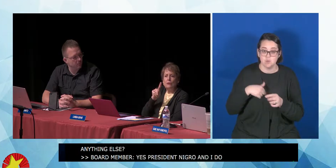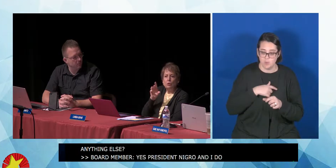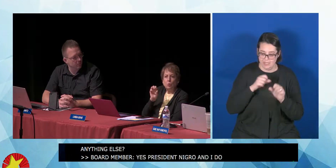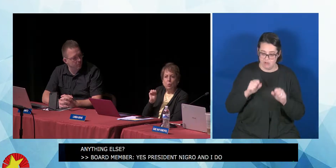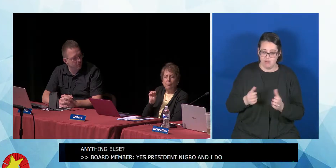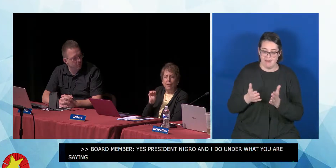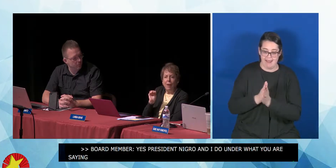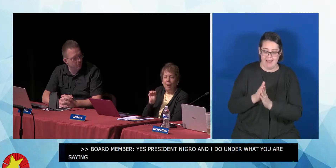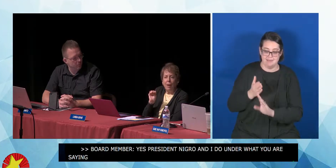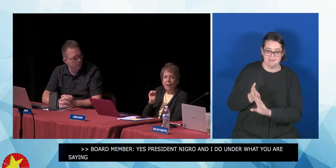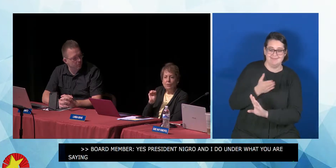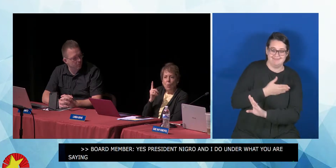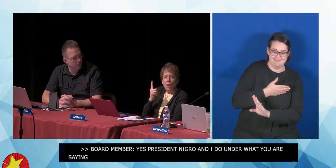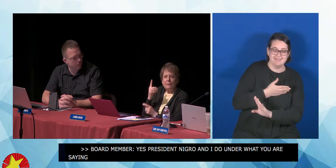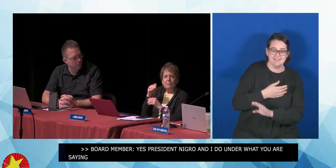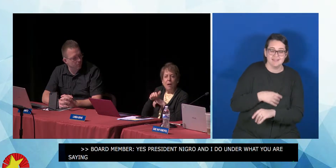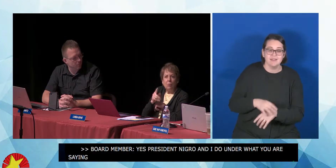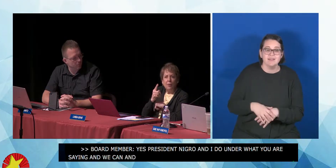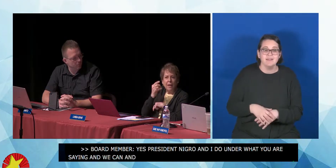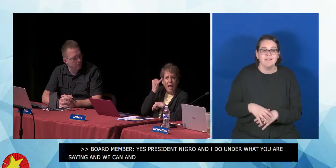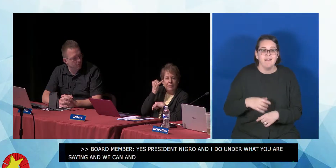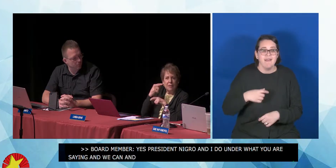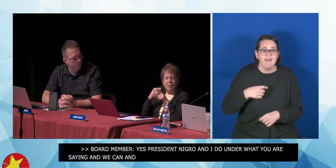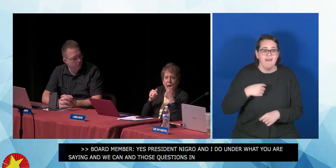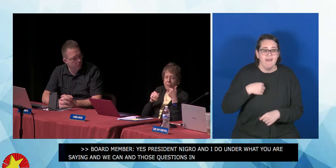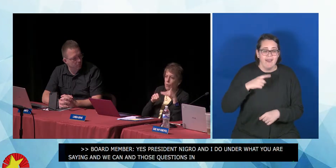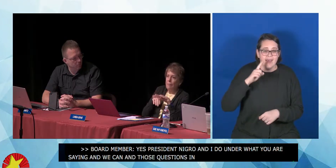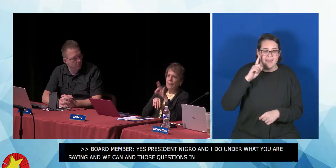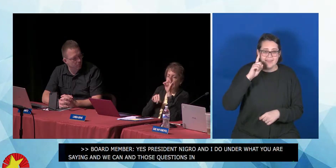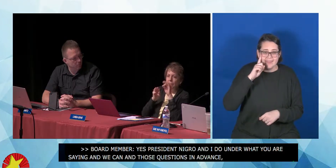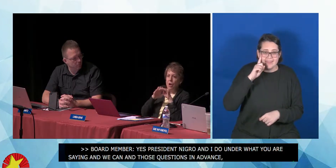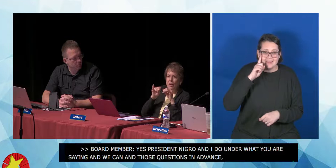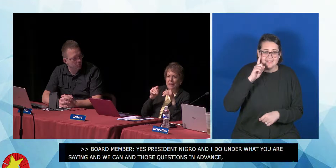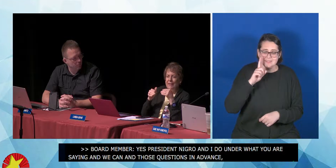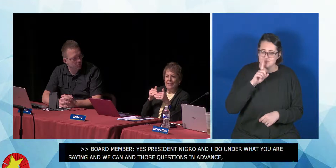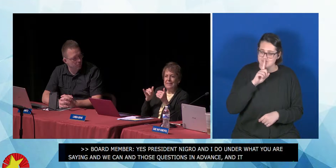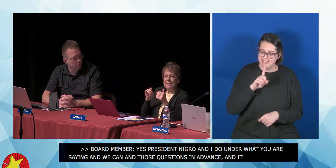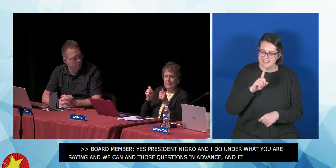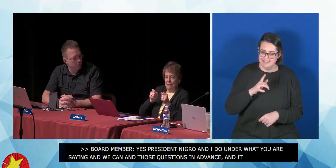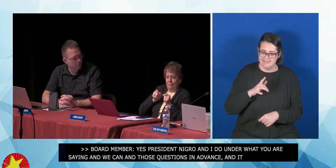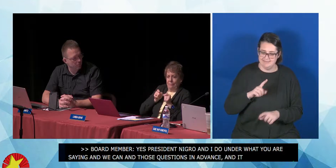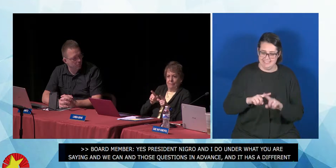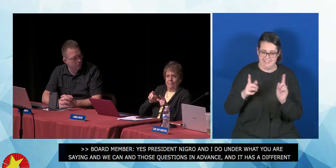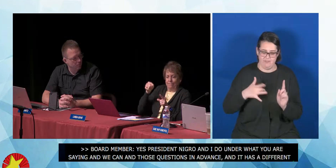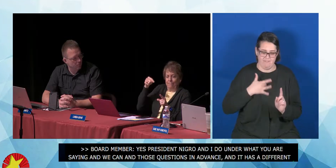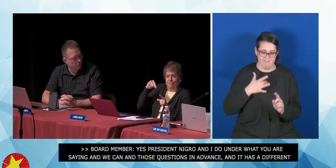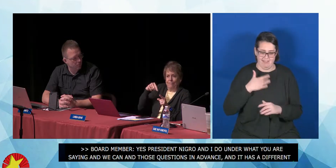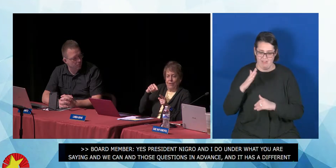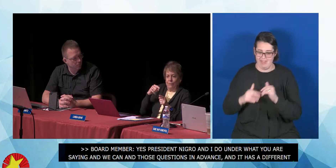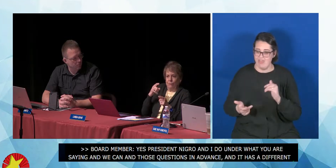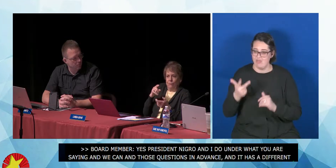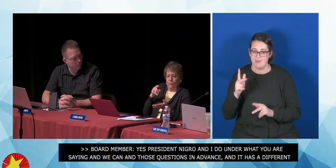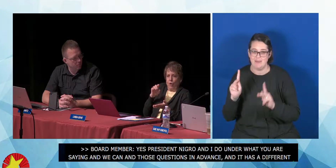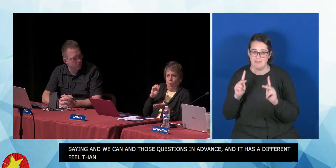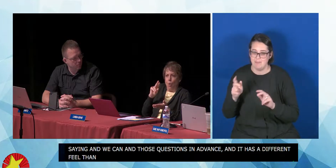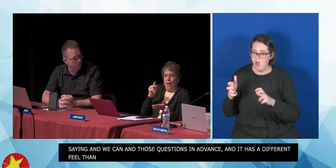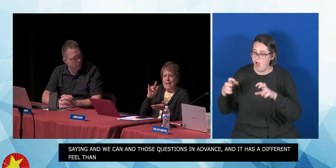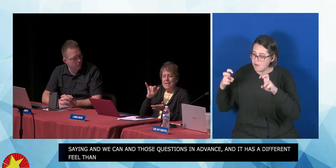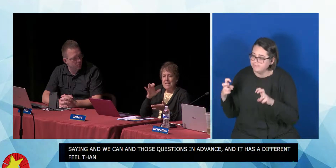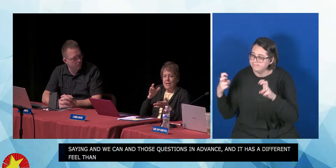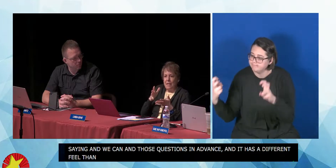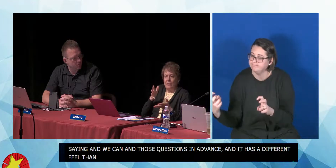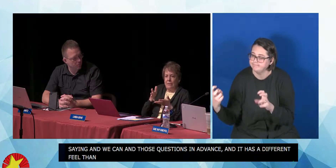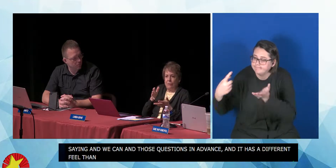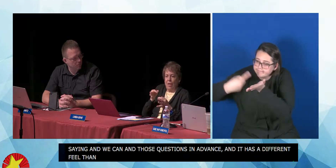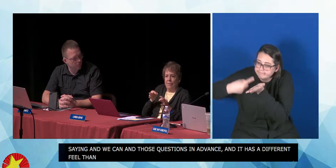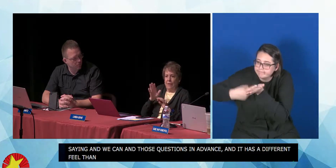things like that. And I think that it has a bit of a different feel than 3 people sitting together and really talking through